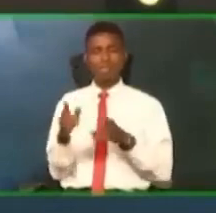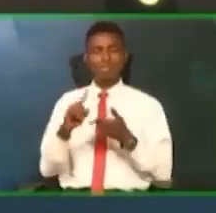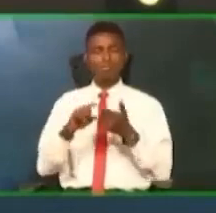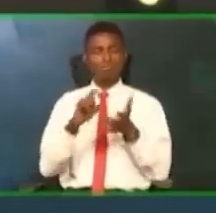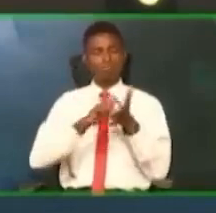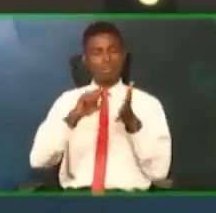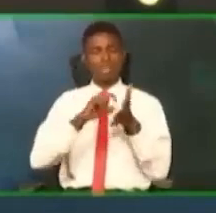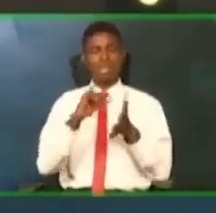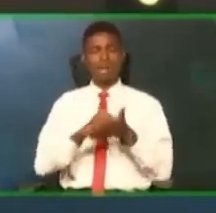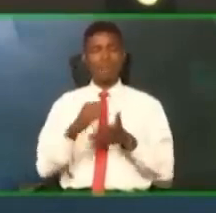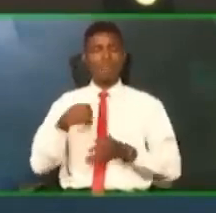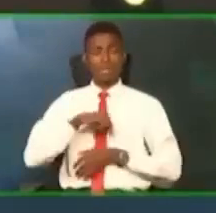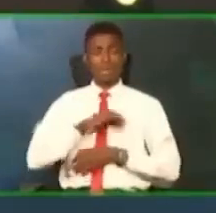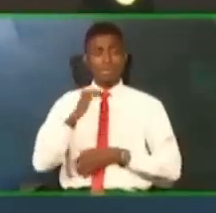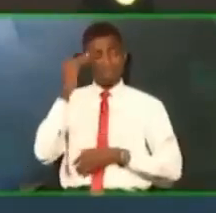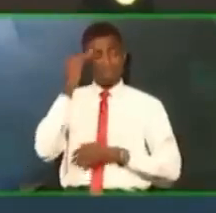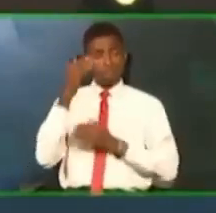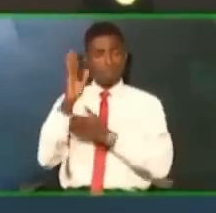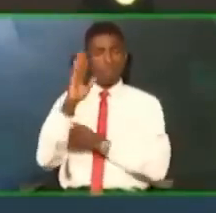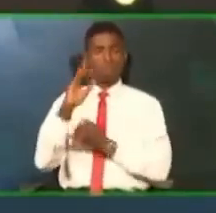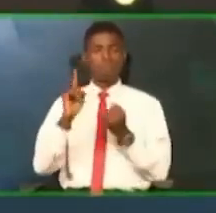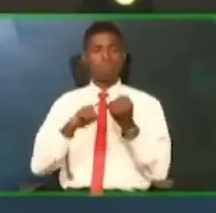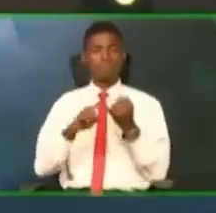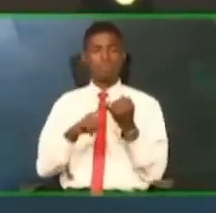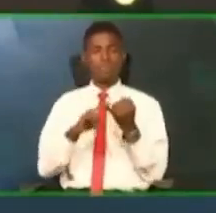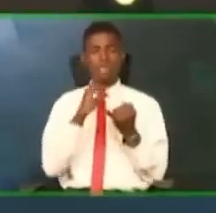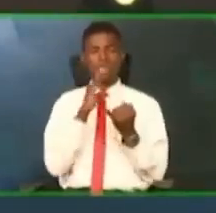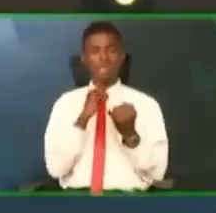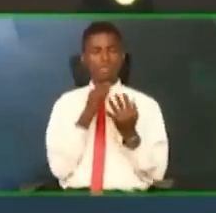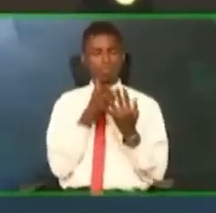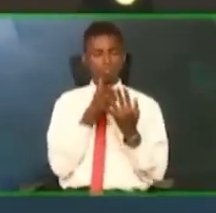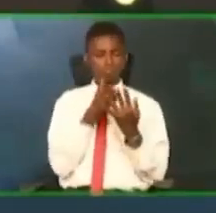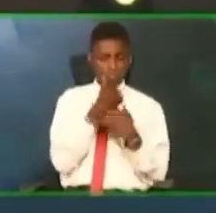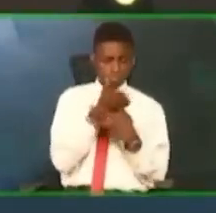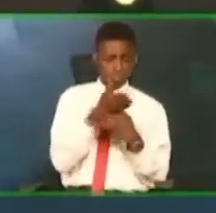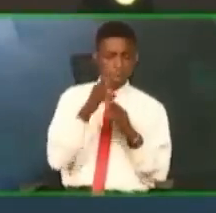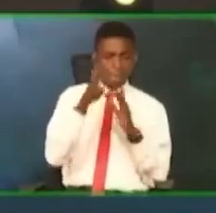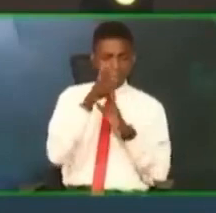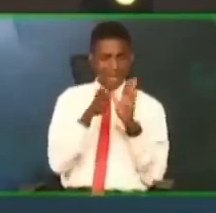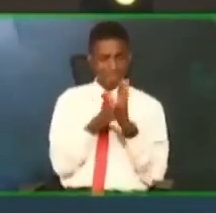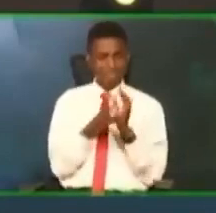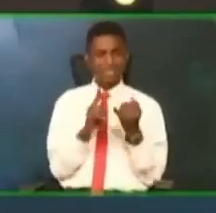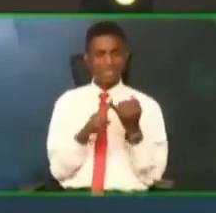know God. Number one is through scripture, scripture itself.